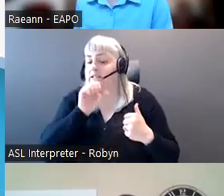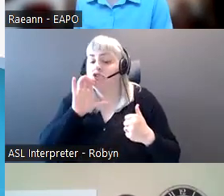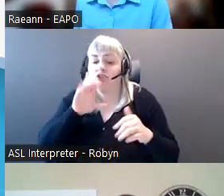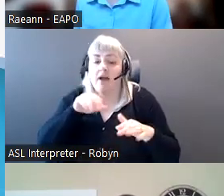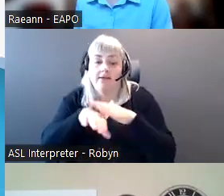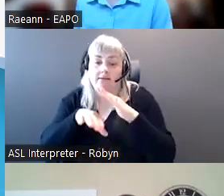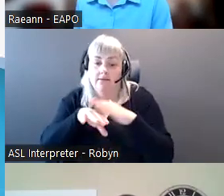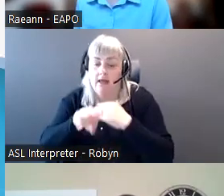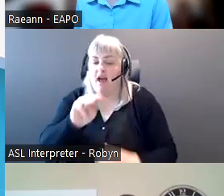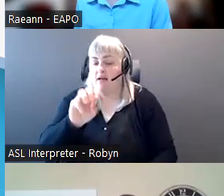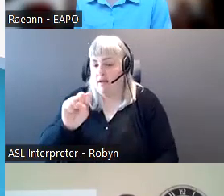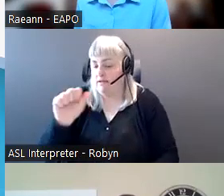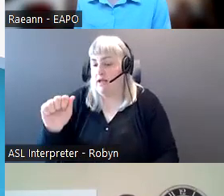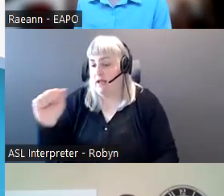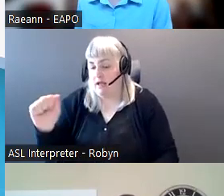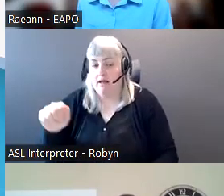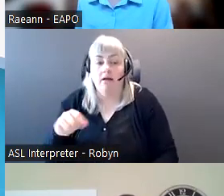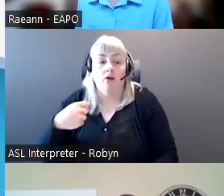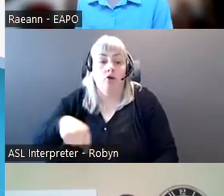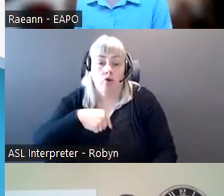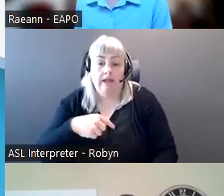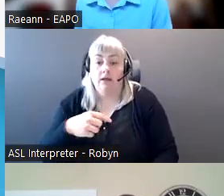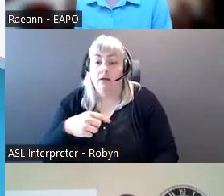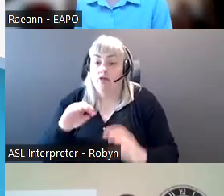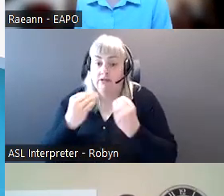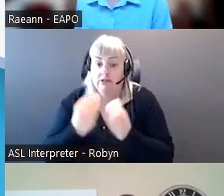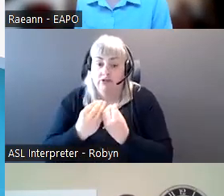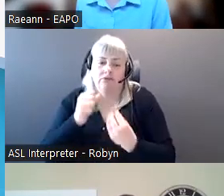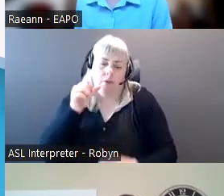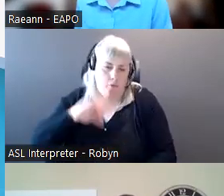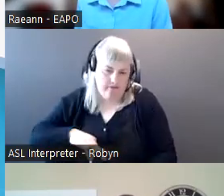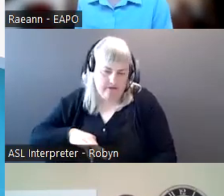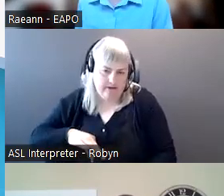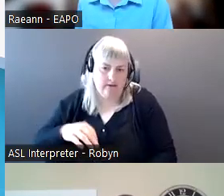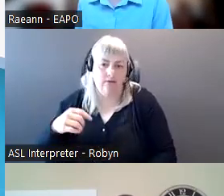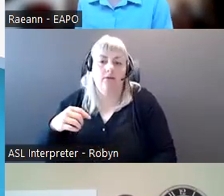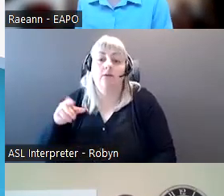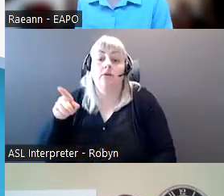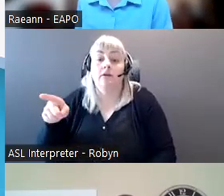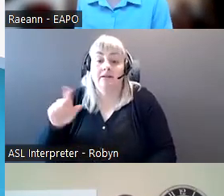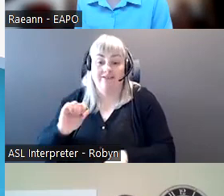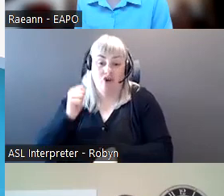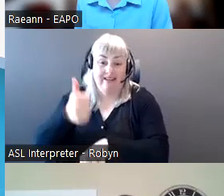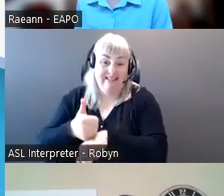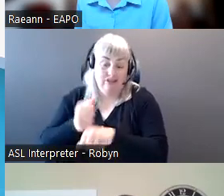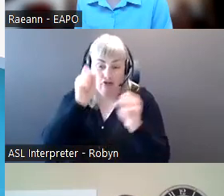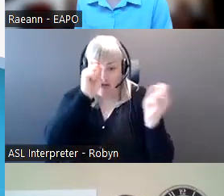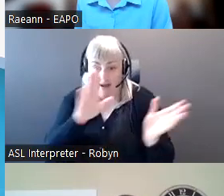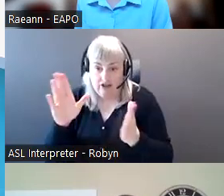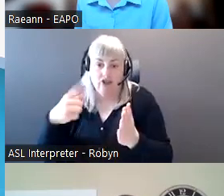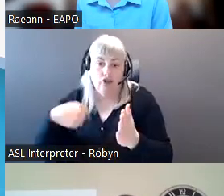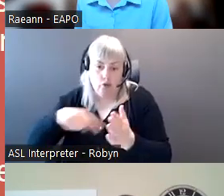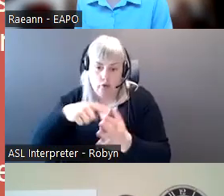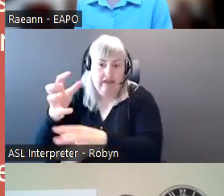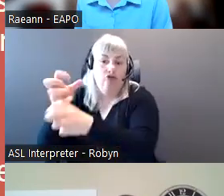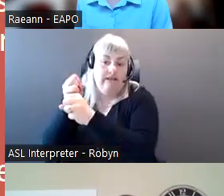a nonprofit organization, but we do receive funds to implement that strategy, which is a primary work of our organization.